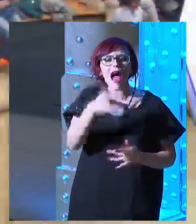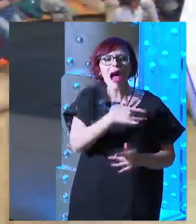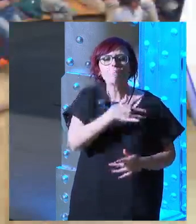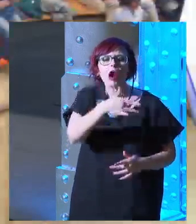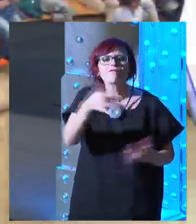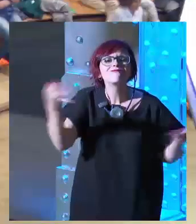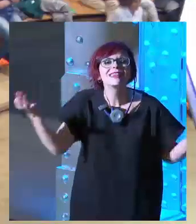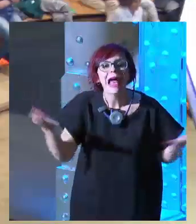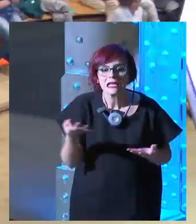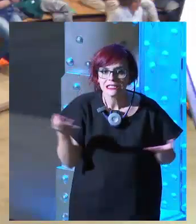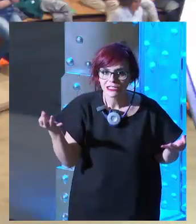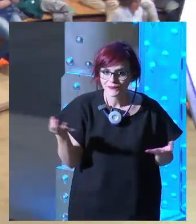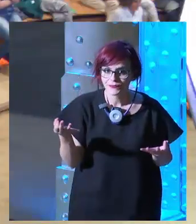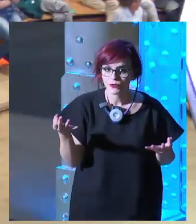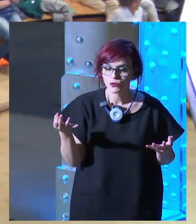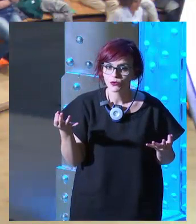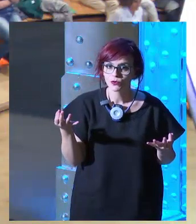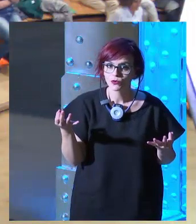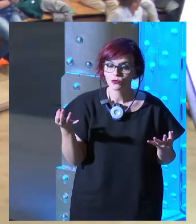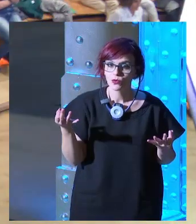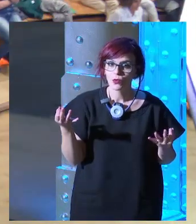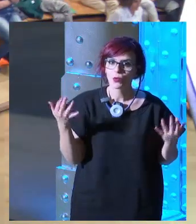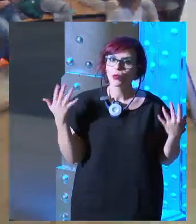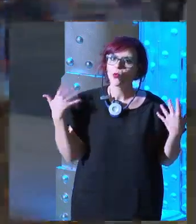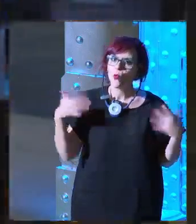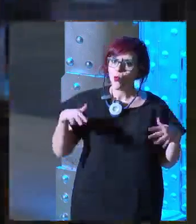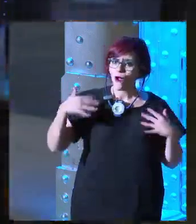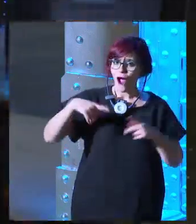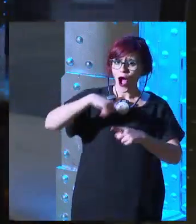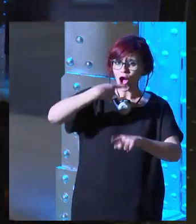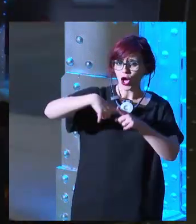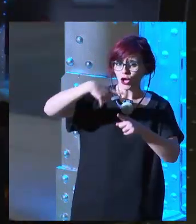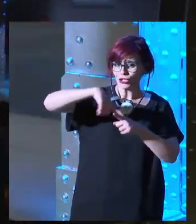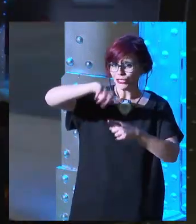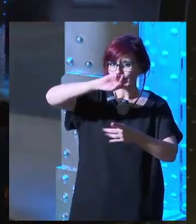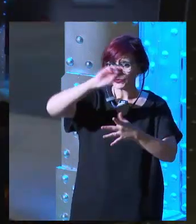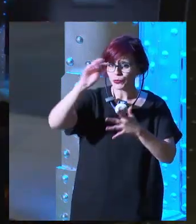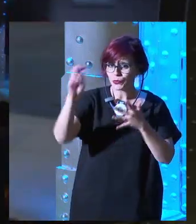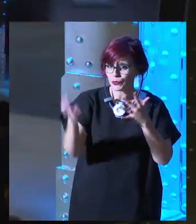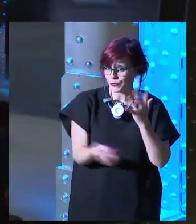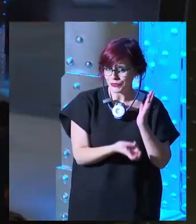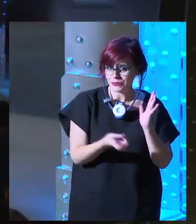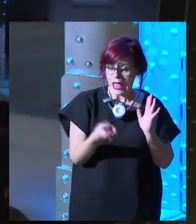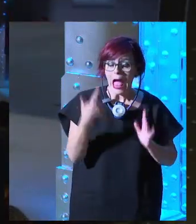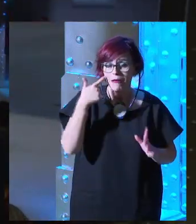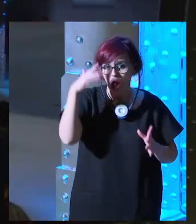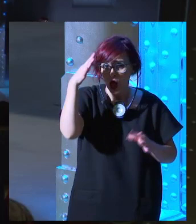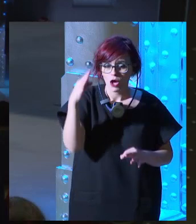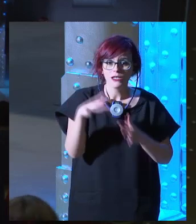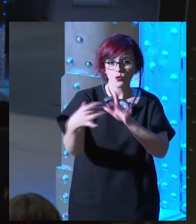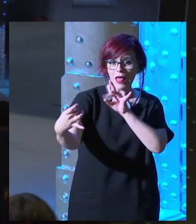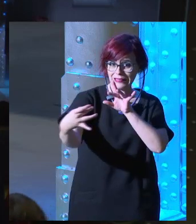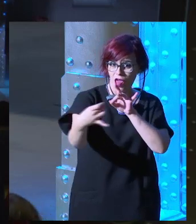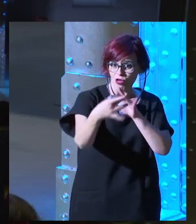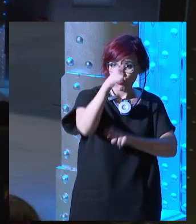Winterson? It's so many things. It's so many things. Obviously, it's human interaction. I'm